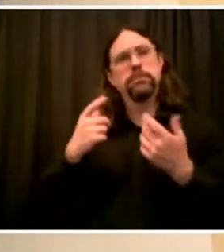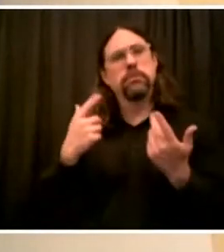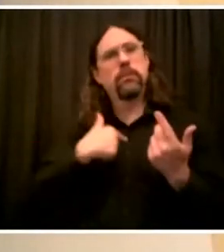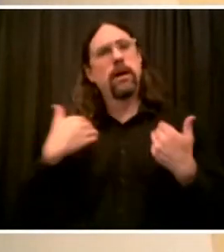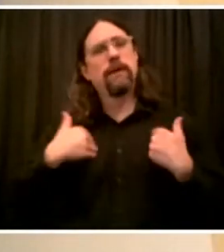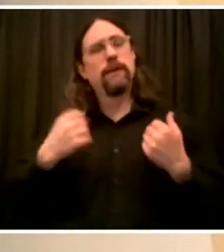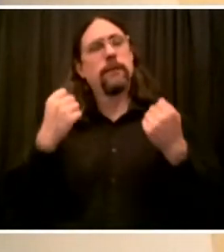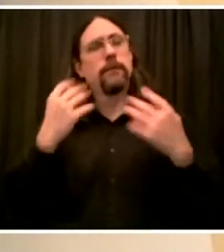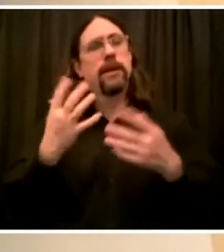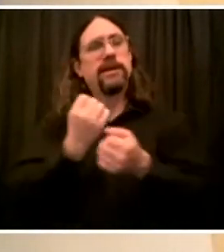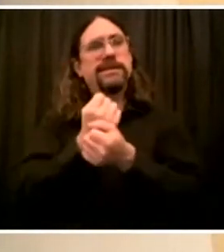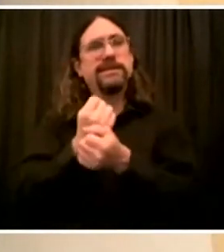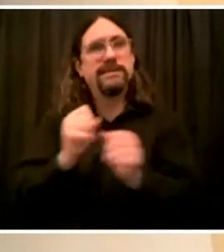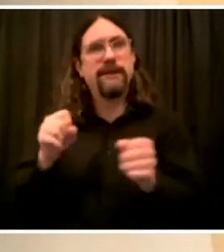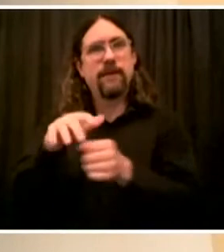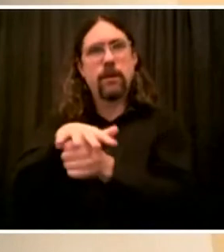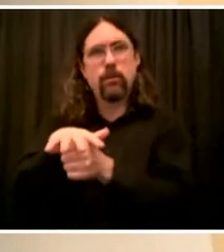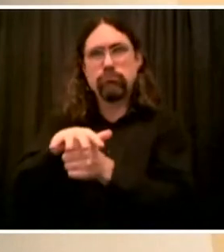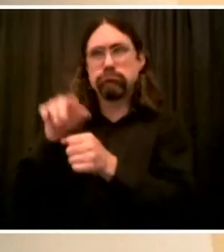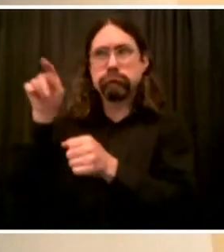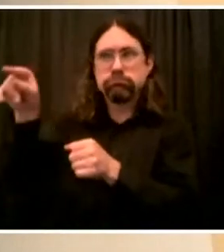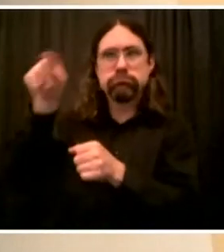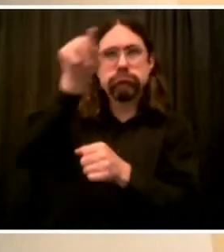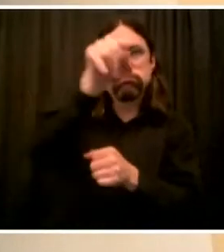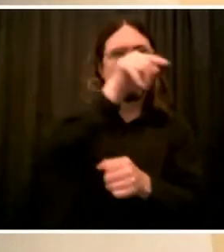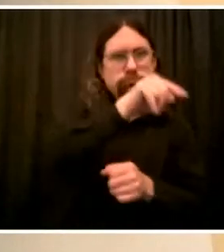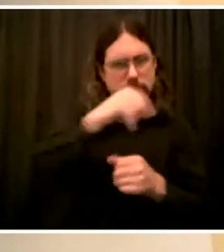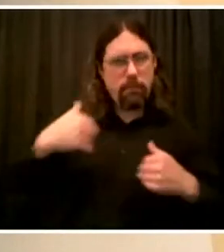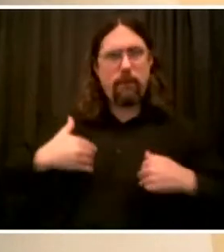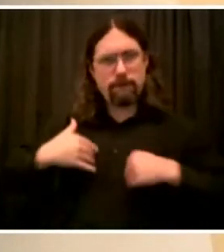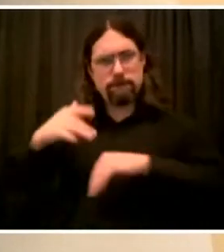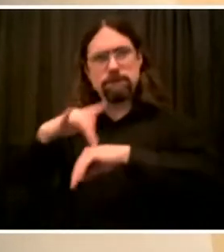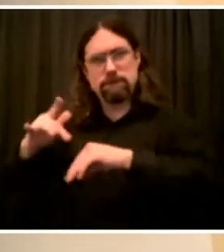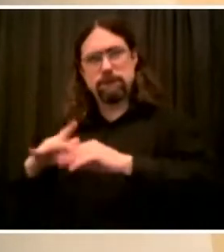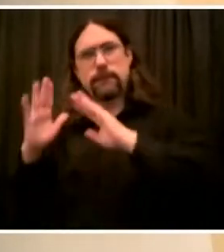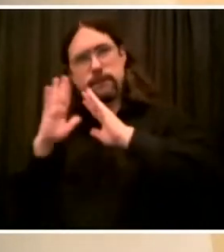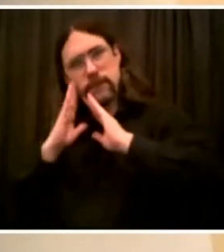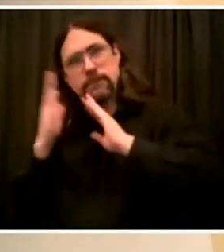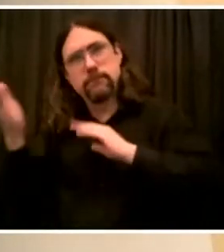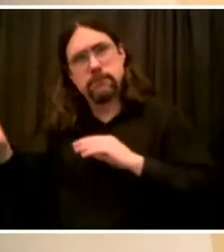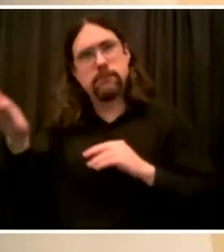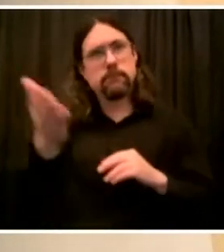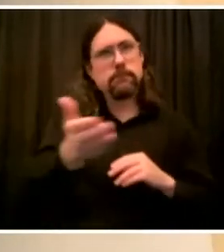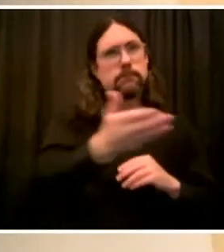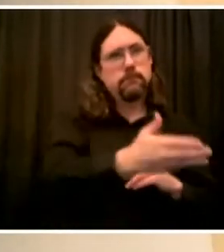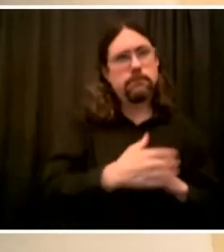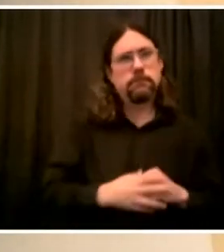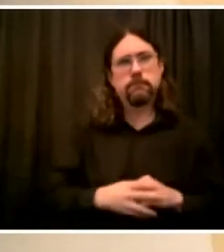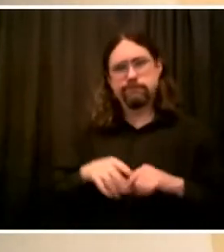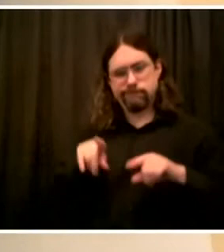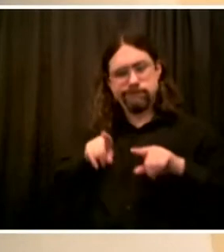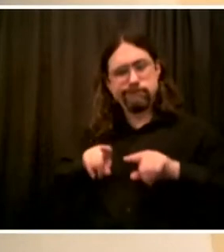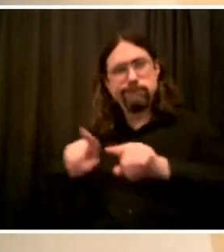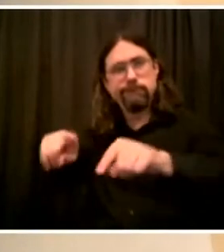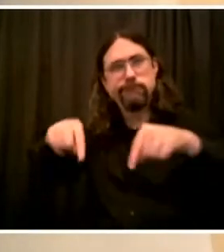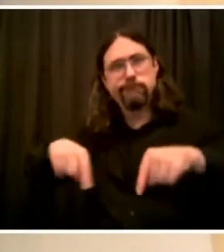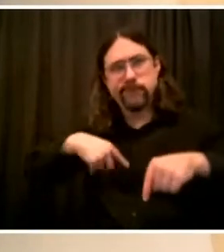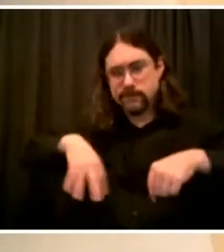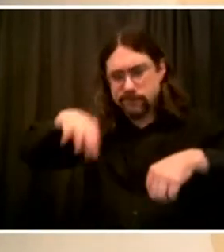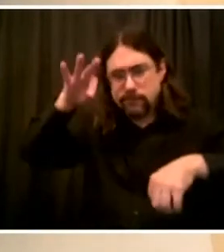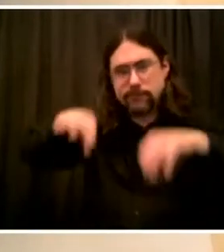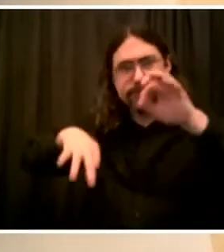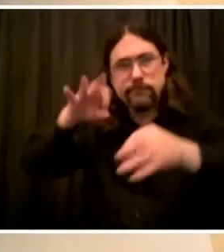solicitation with providers to bring on even more of those beds, because we're learning more every night from clients about what it is going to take to have them come